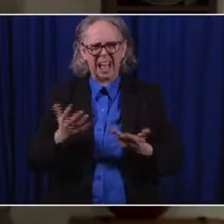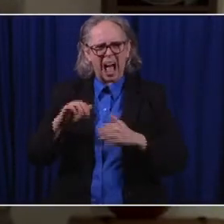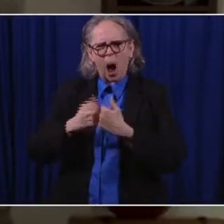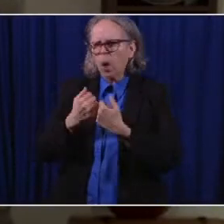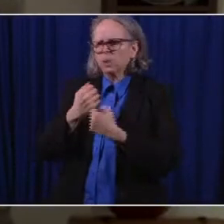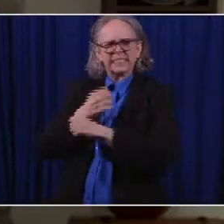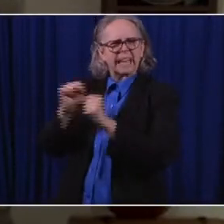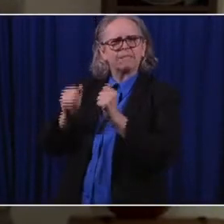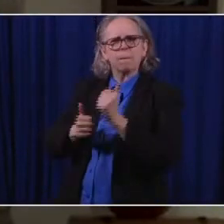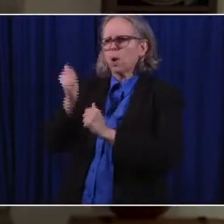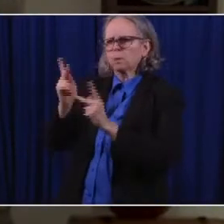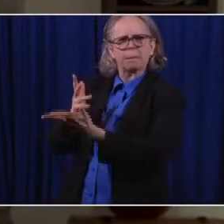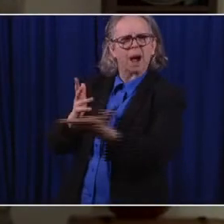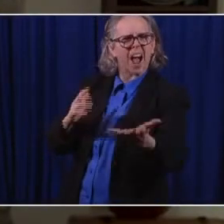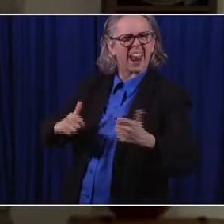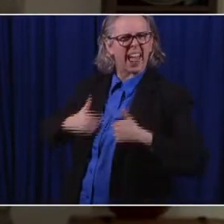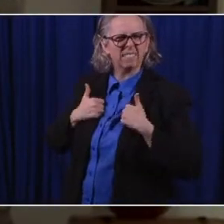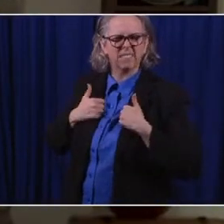can.